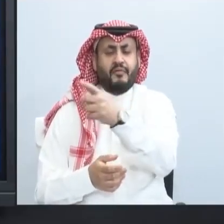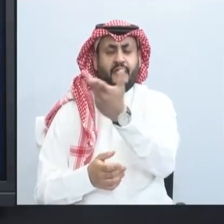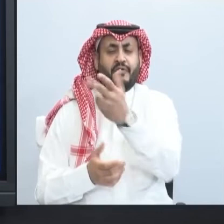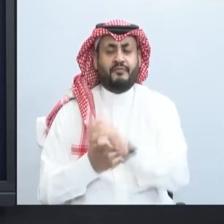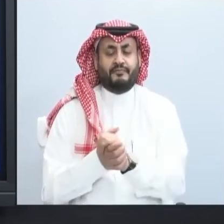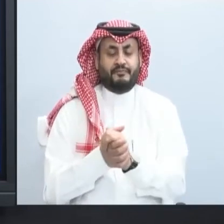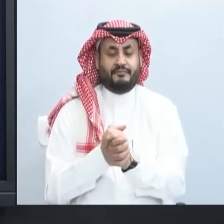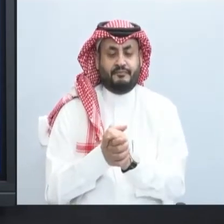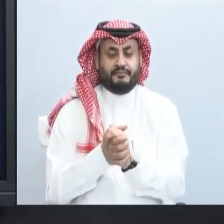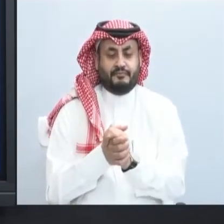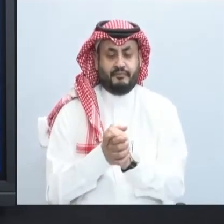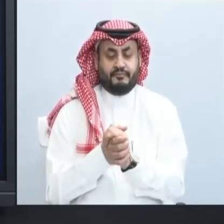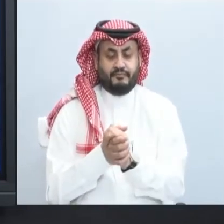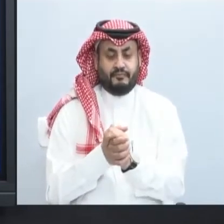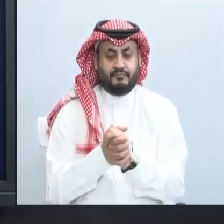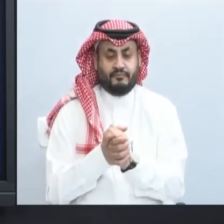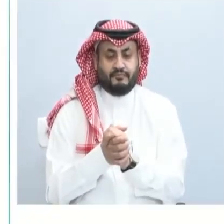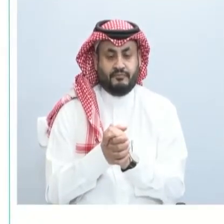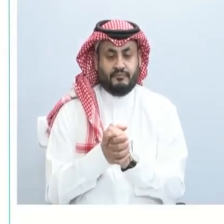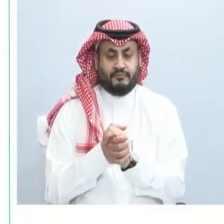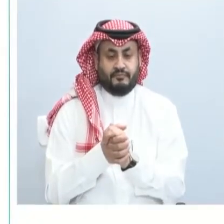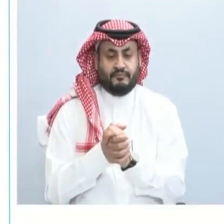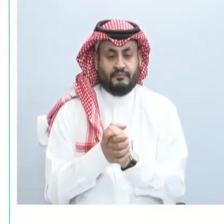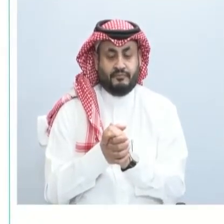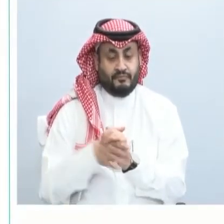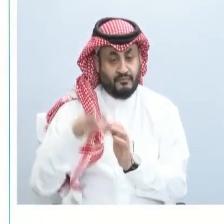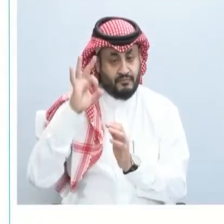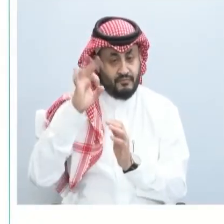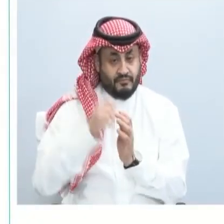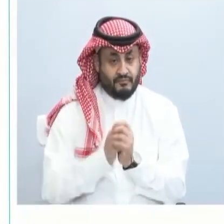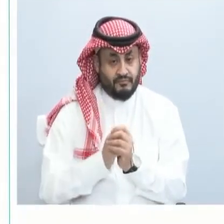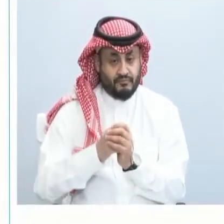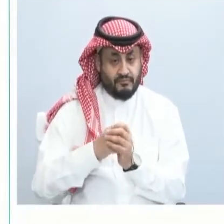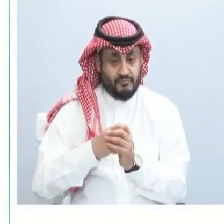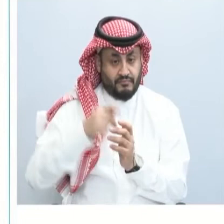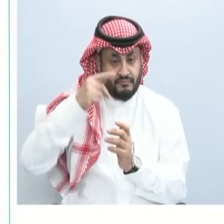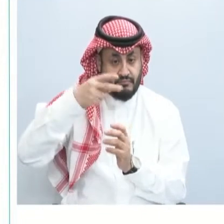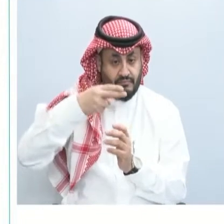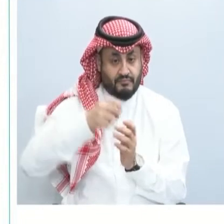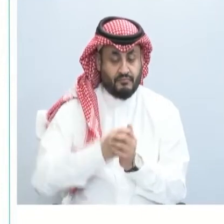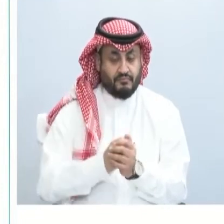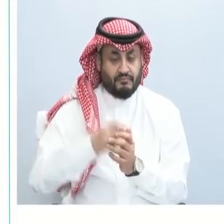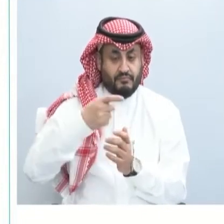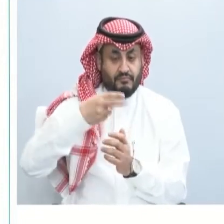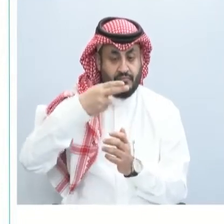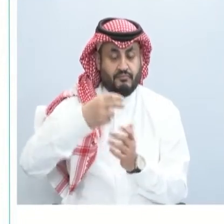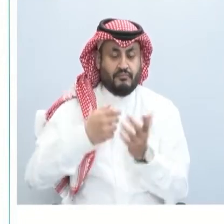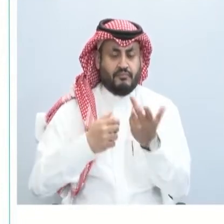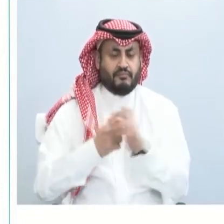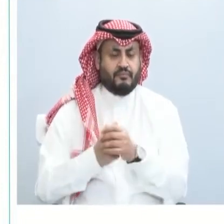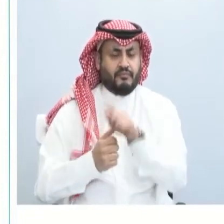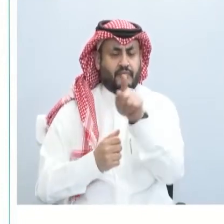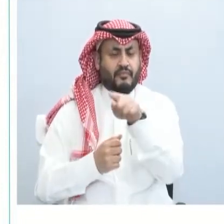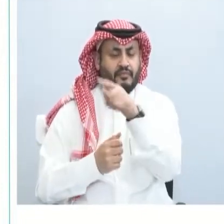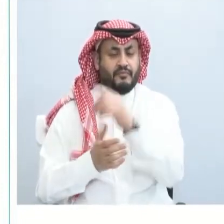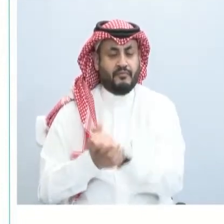which letters should we use. Is it F, PH, or GH?